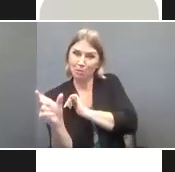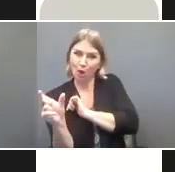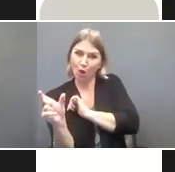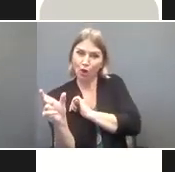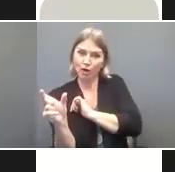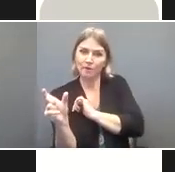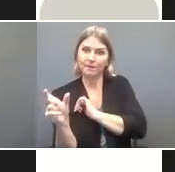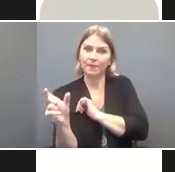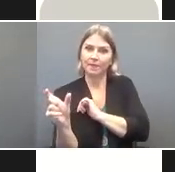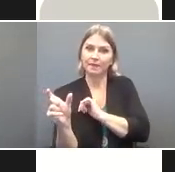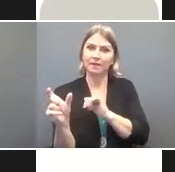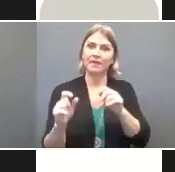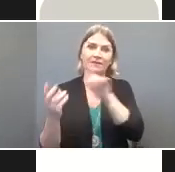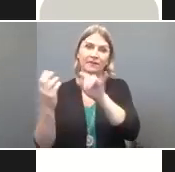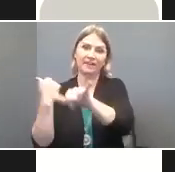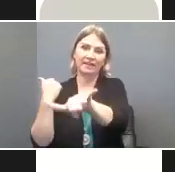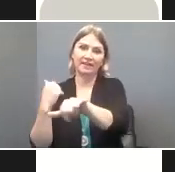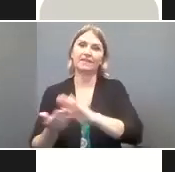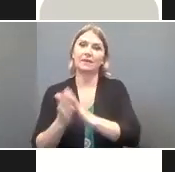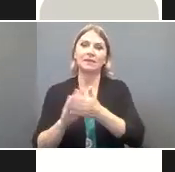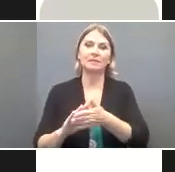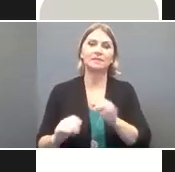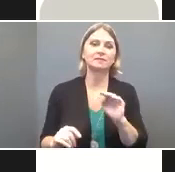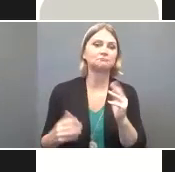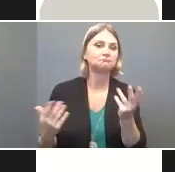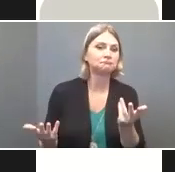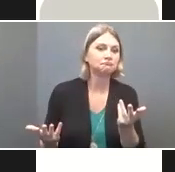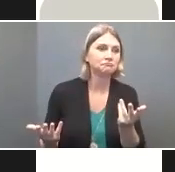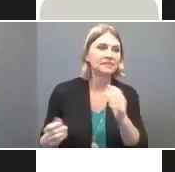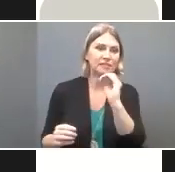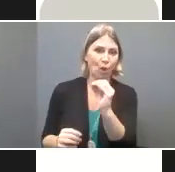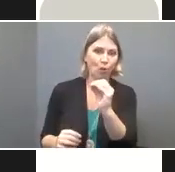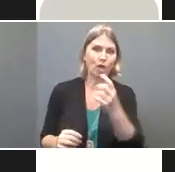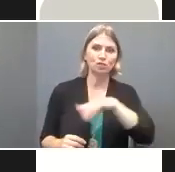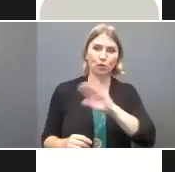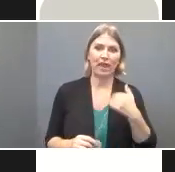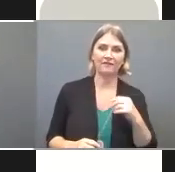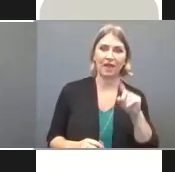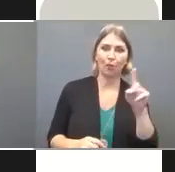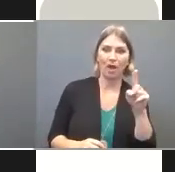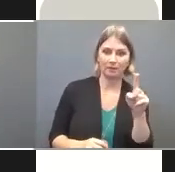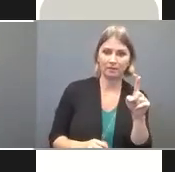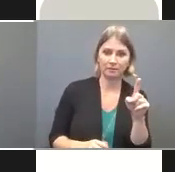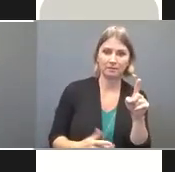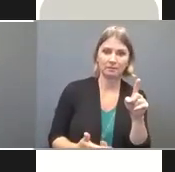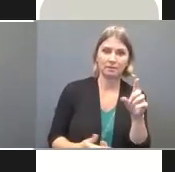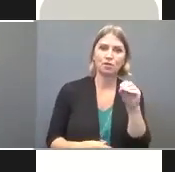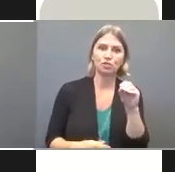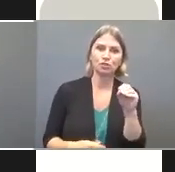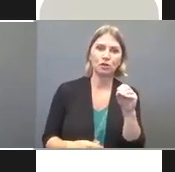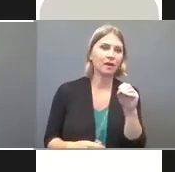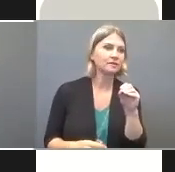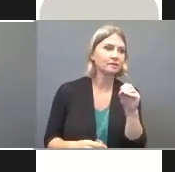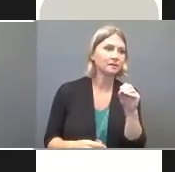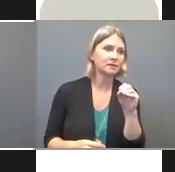when n tends to infinity, this tends to 0. So essentially we have the value 1 over 3. So 1 over 3 is greater than